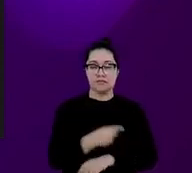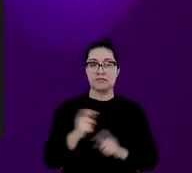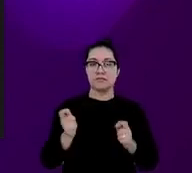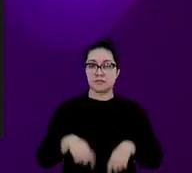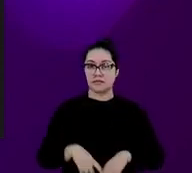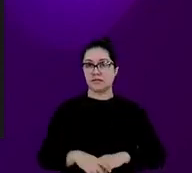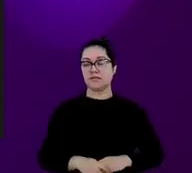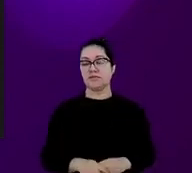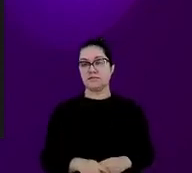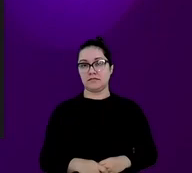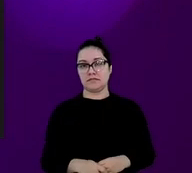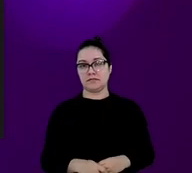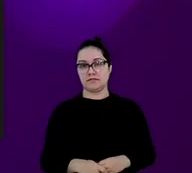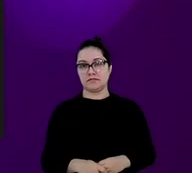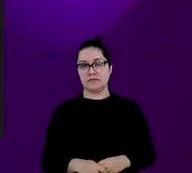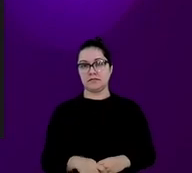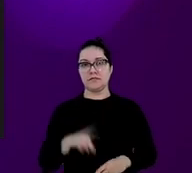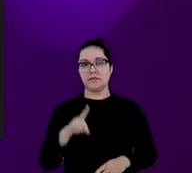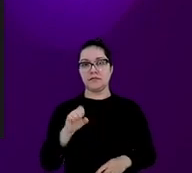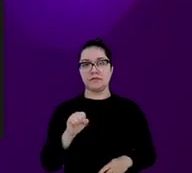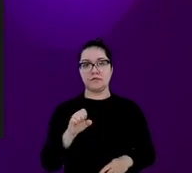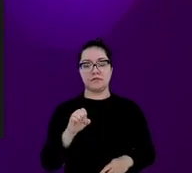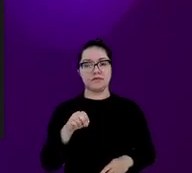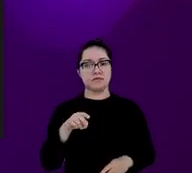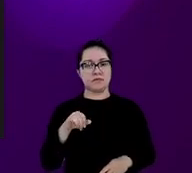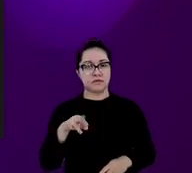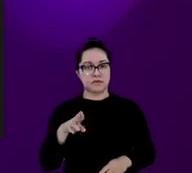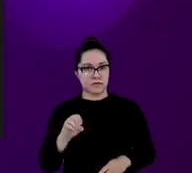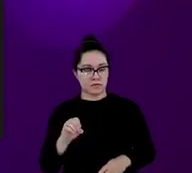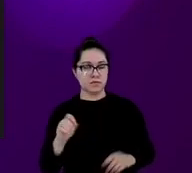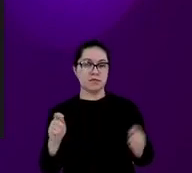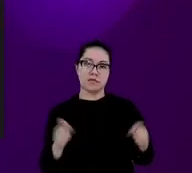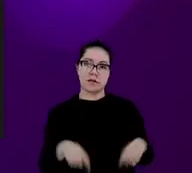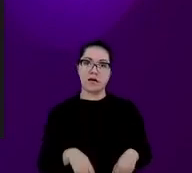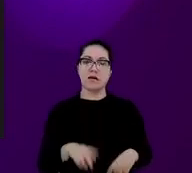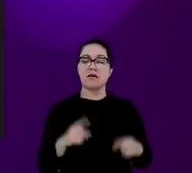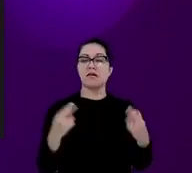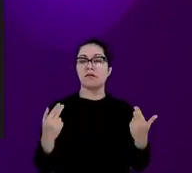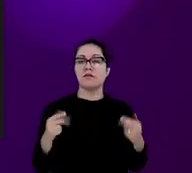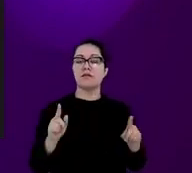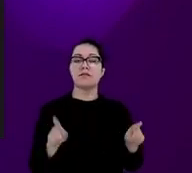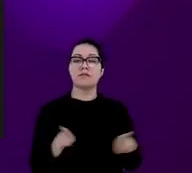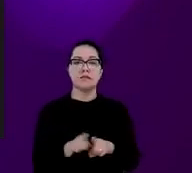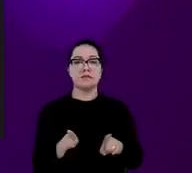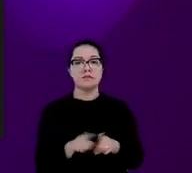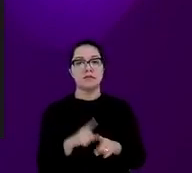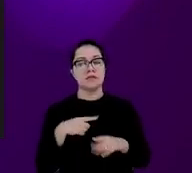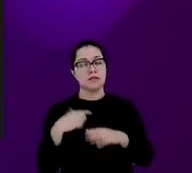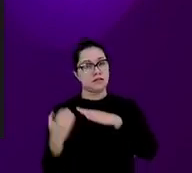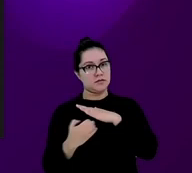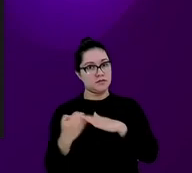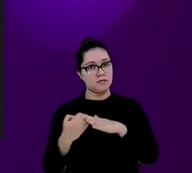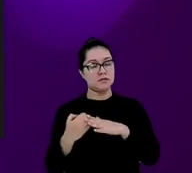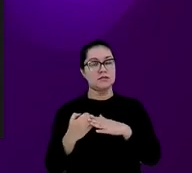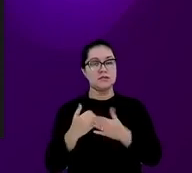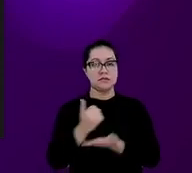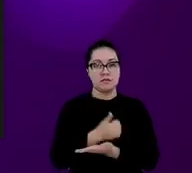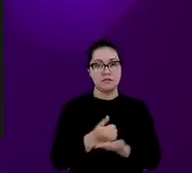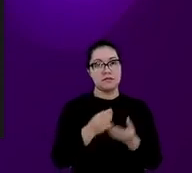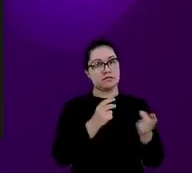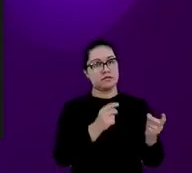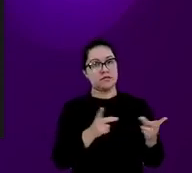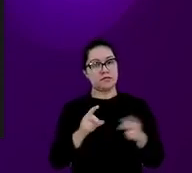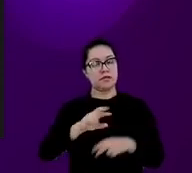the same way as the pharmaceutical companies sell the drug.